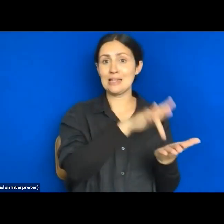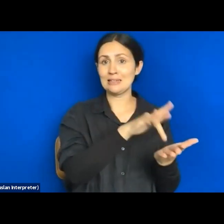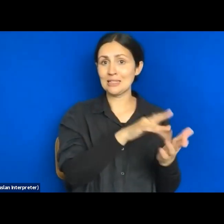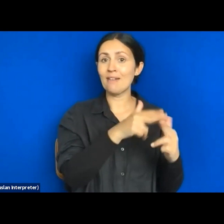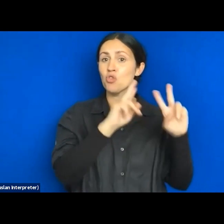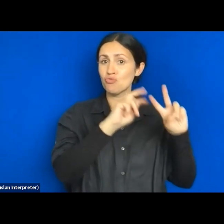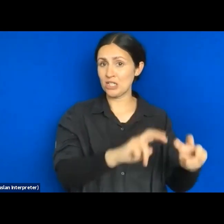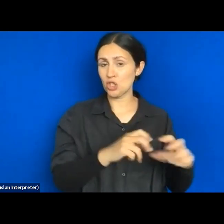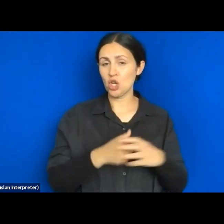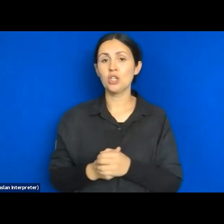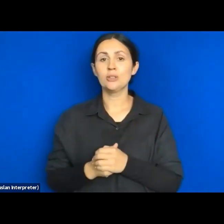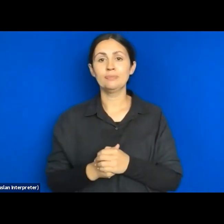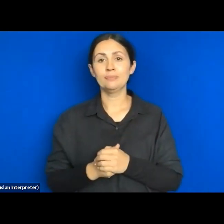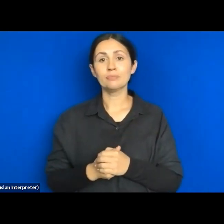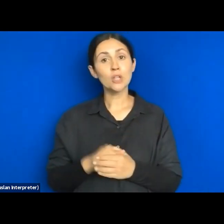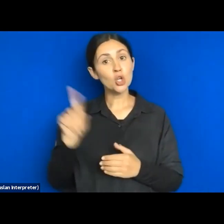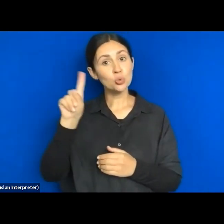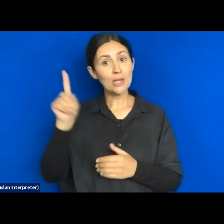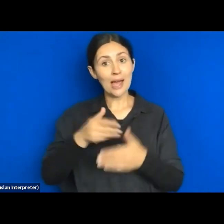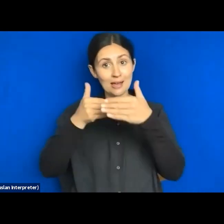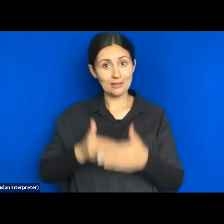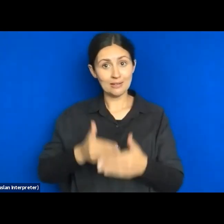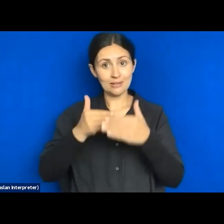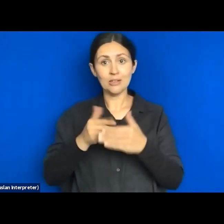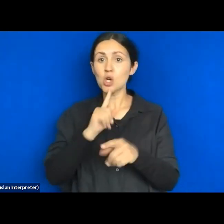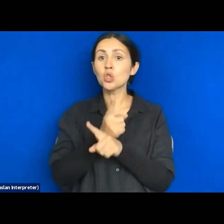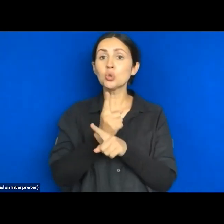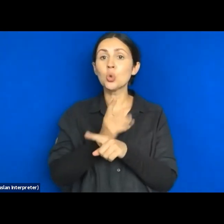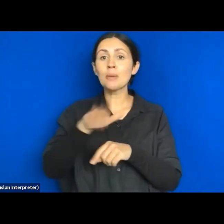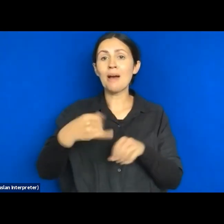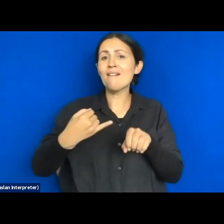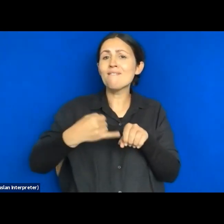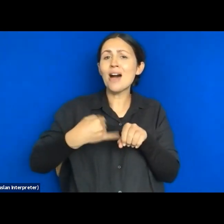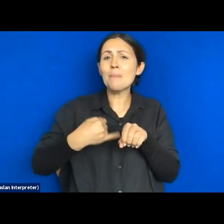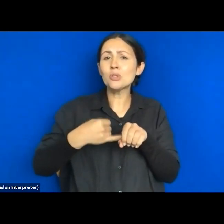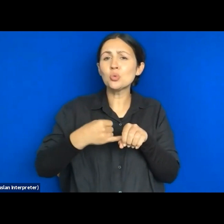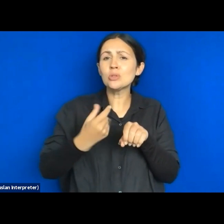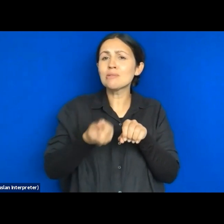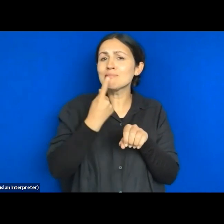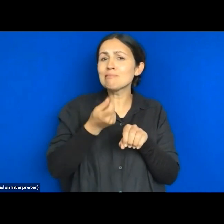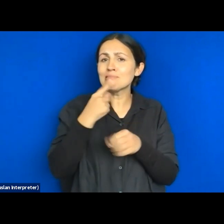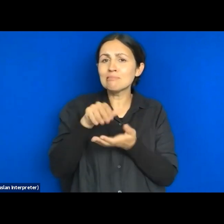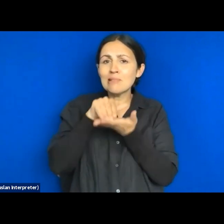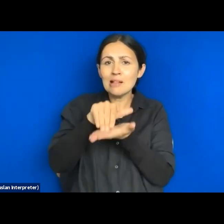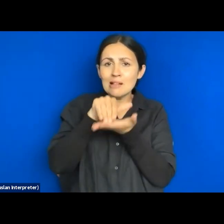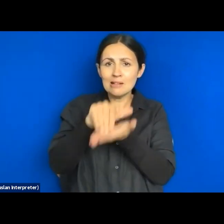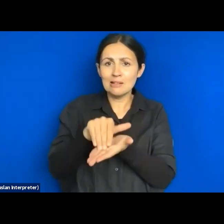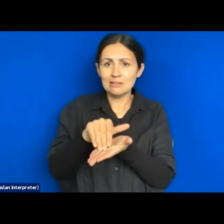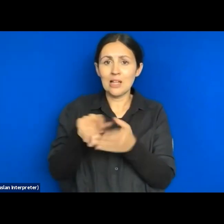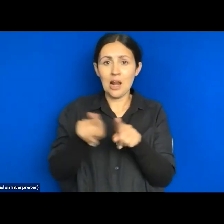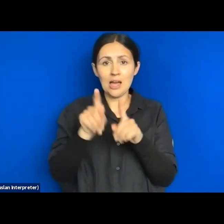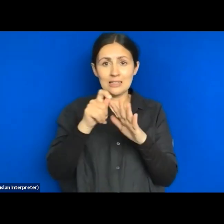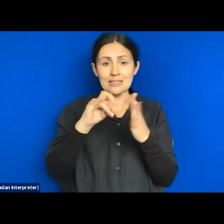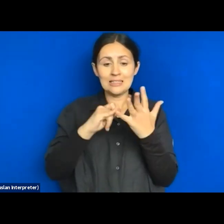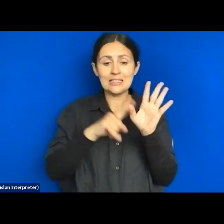Session 1 today will explore emerging pharmaceutical trends, including psychedelics and innovative drug treatments